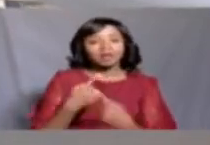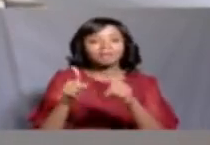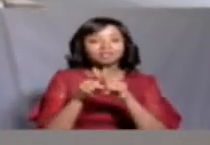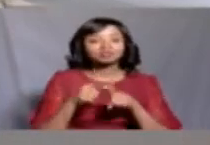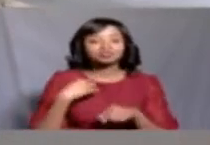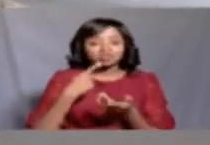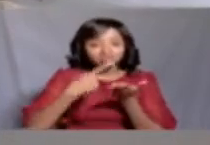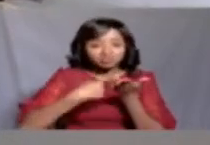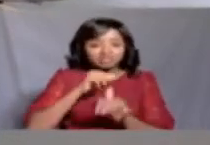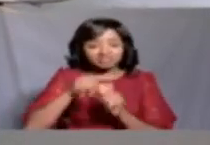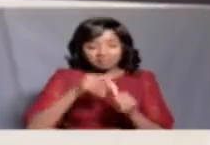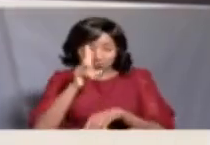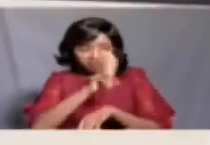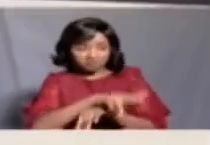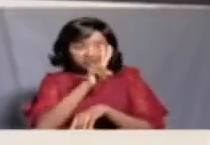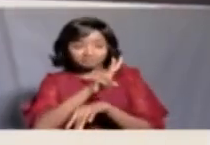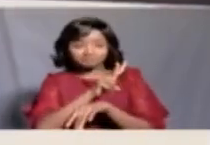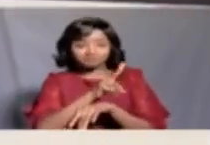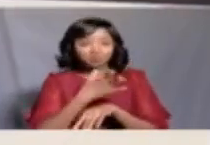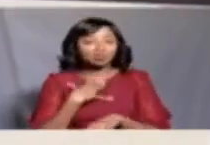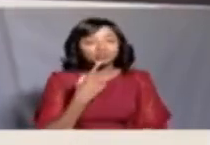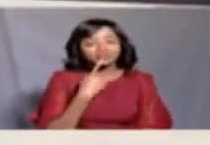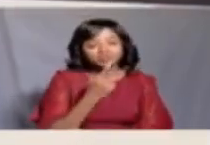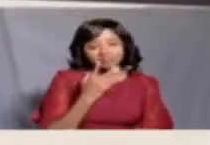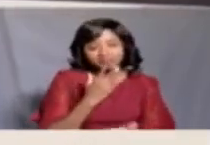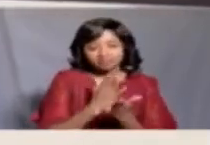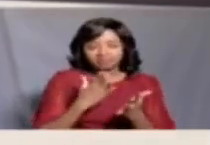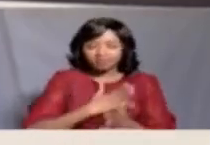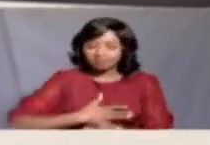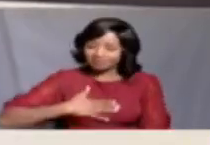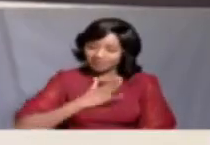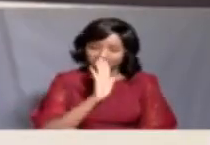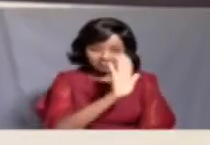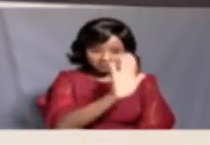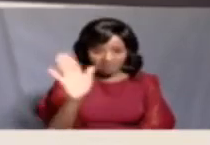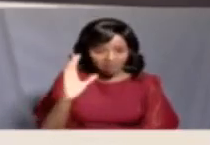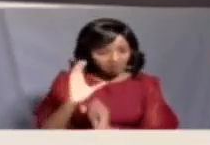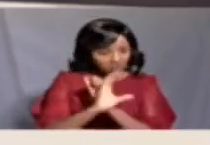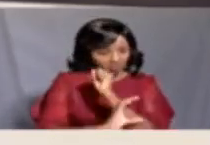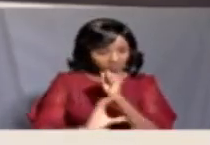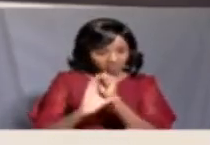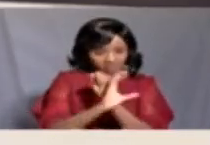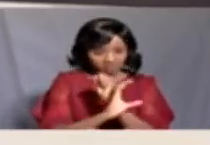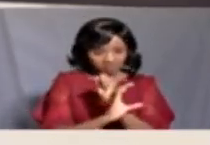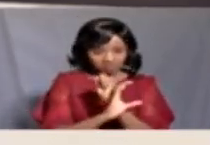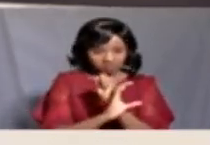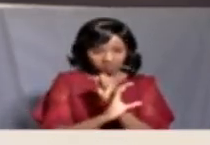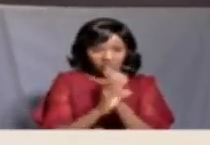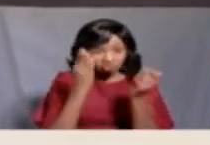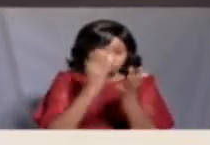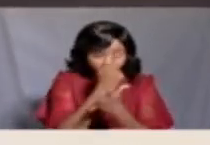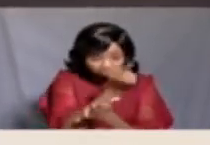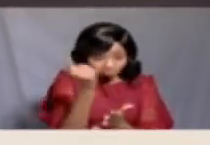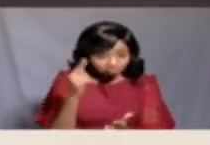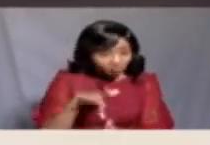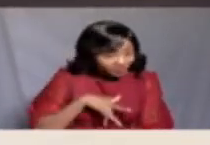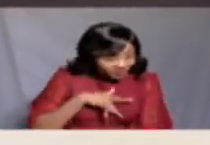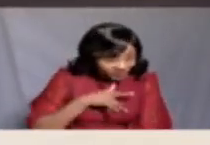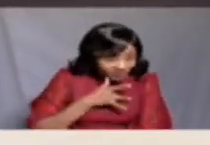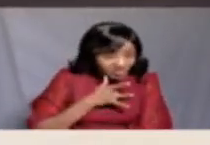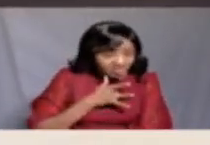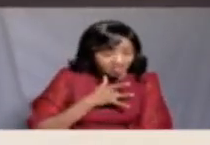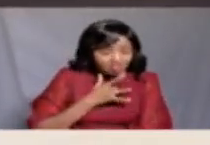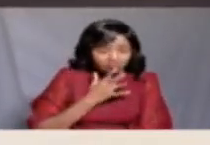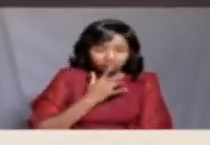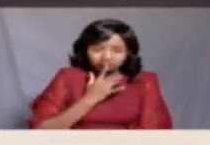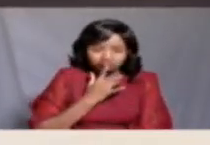about stigma, I want to make a statement to the country, Victoria. I don't know if we feel this as Kenyans, but I have a sense